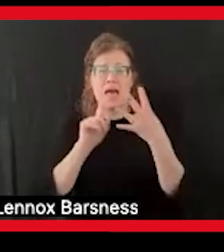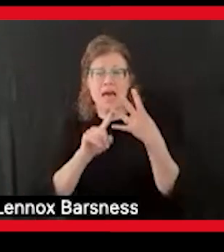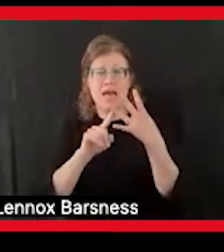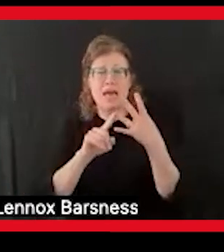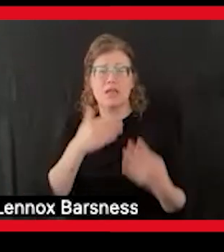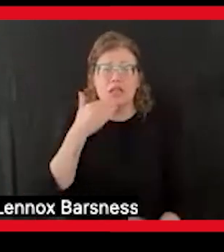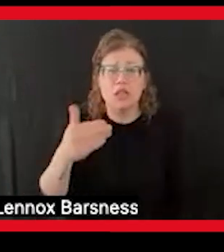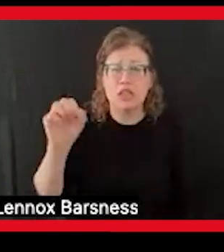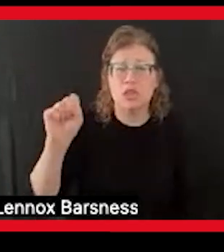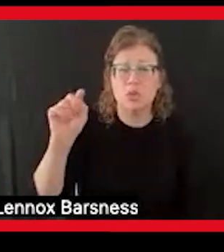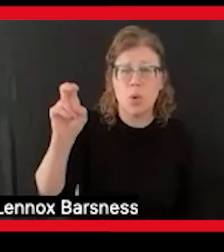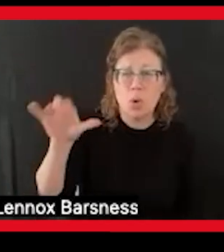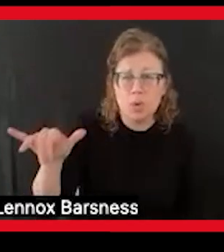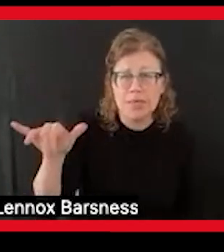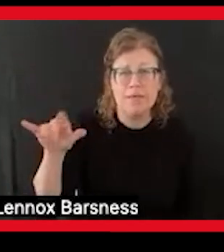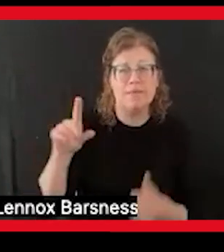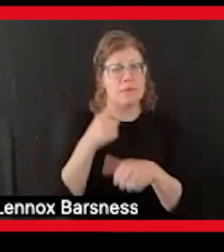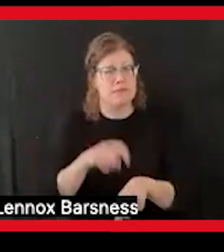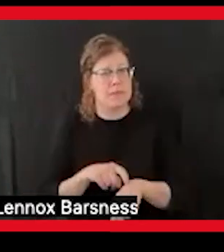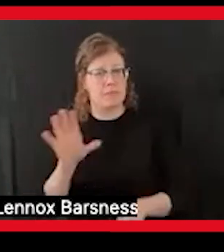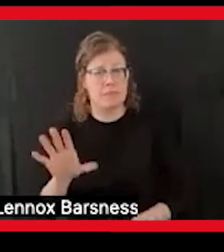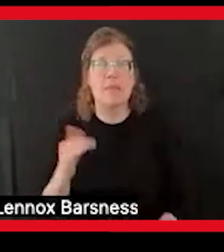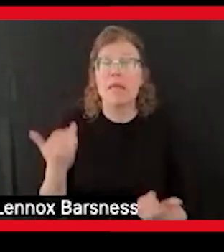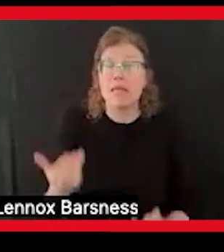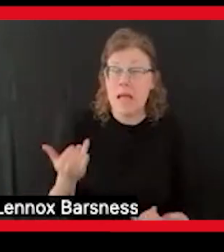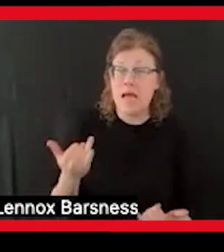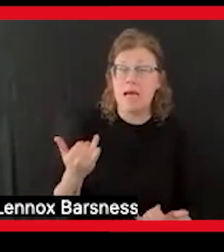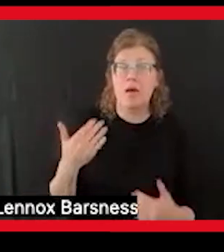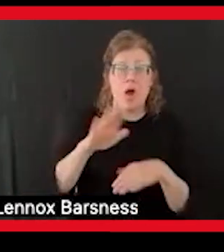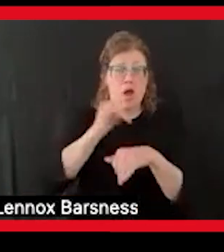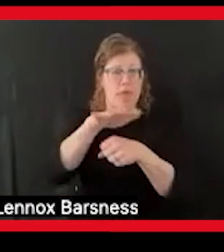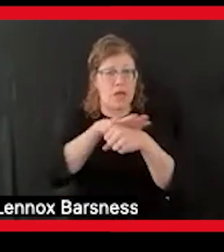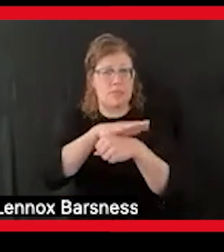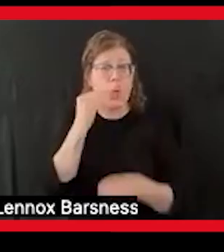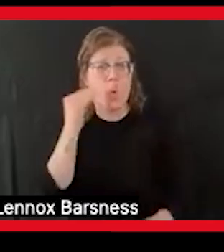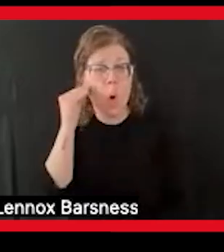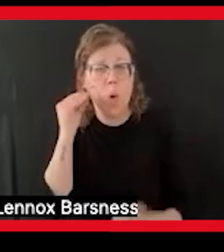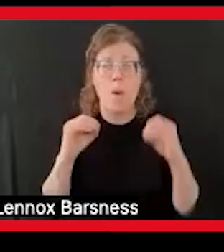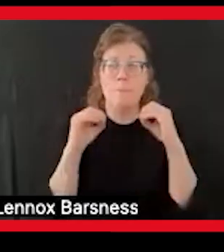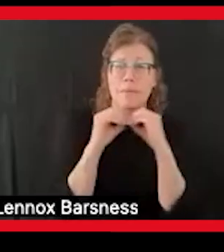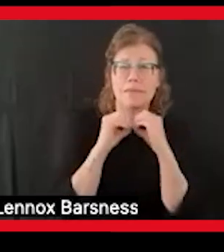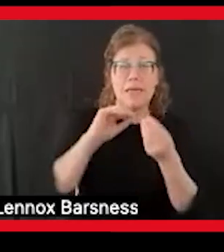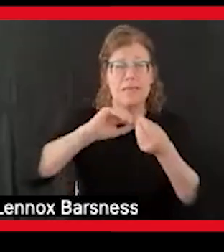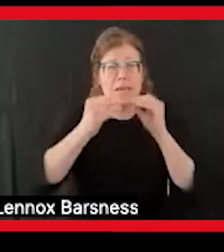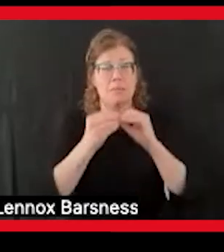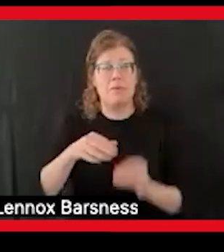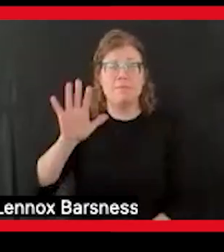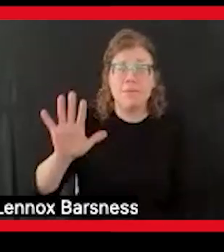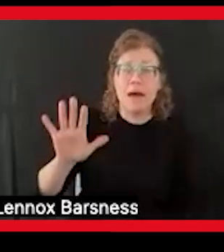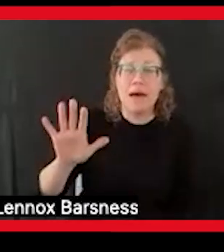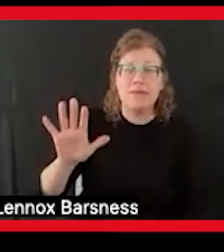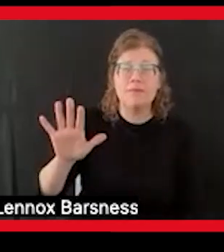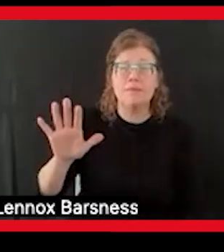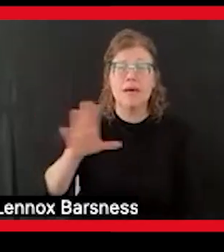Métis government districts 5 and 6, as well as many First Nations and Inuit from across Turtle